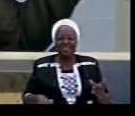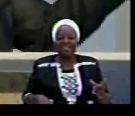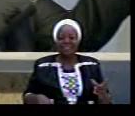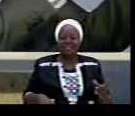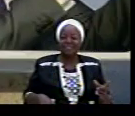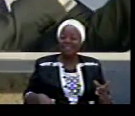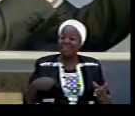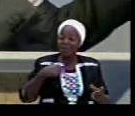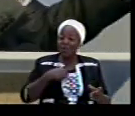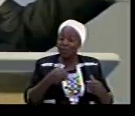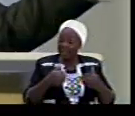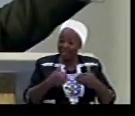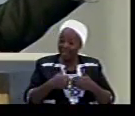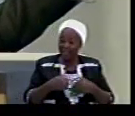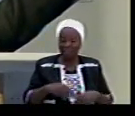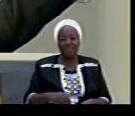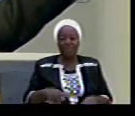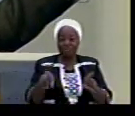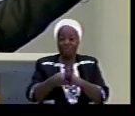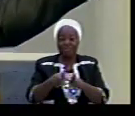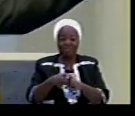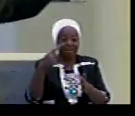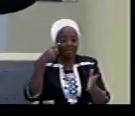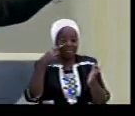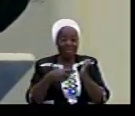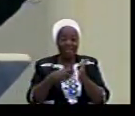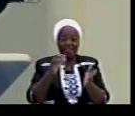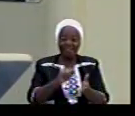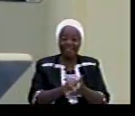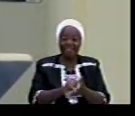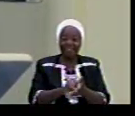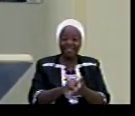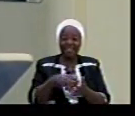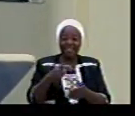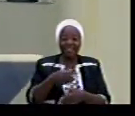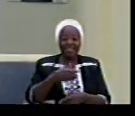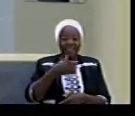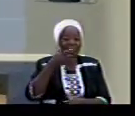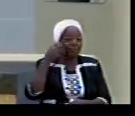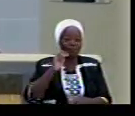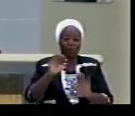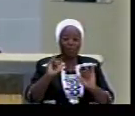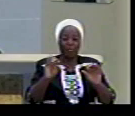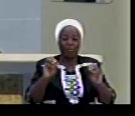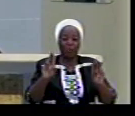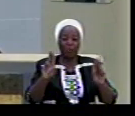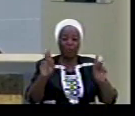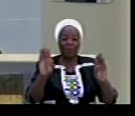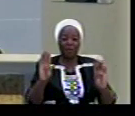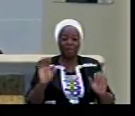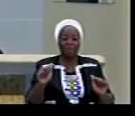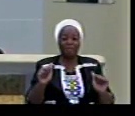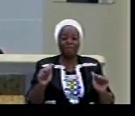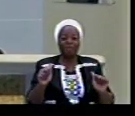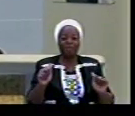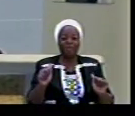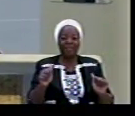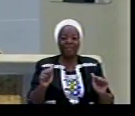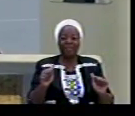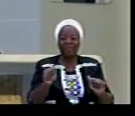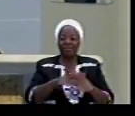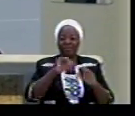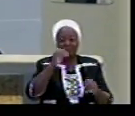We also notice that the Yoruba speakers don't even know where to stay. Now, we